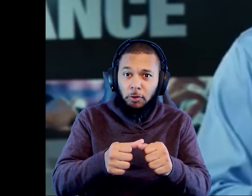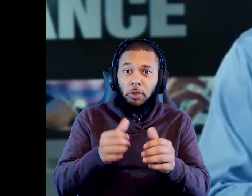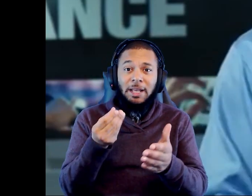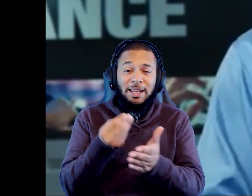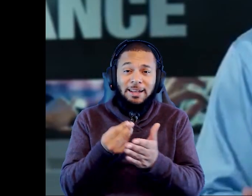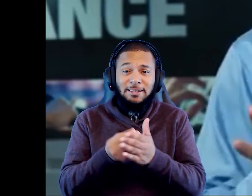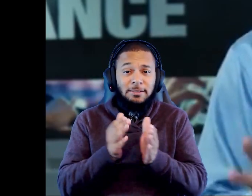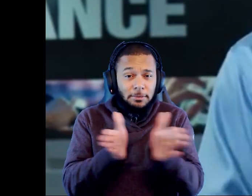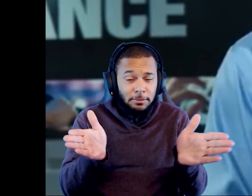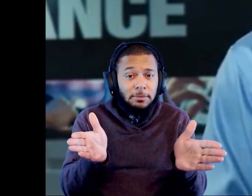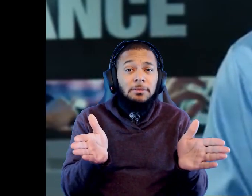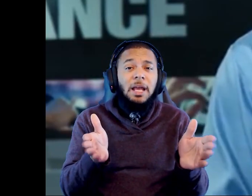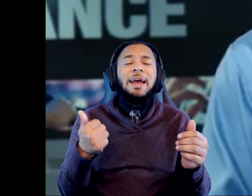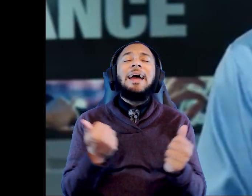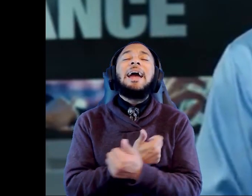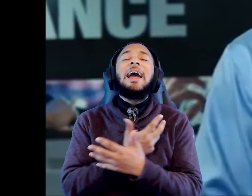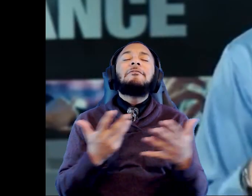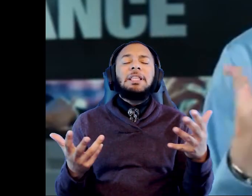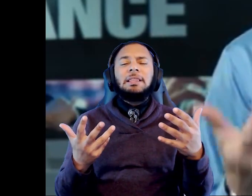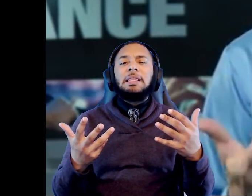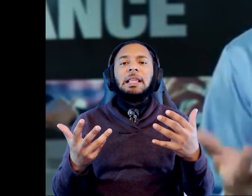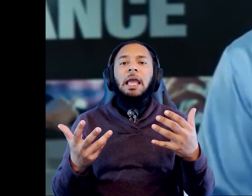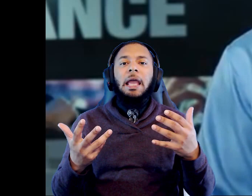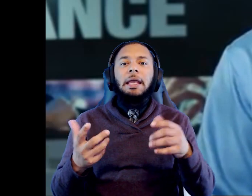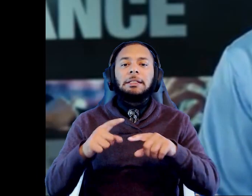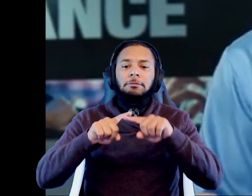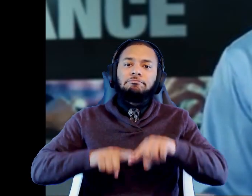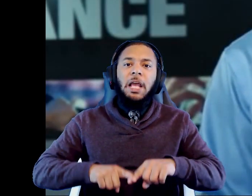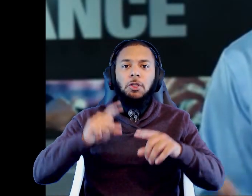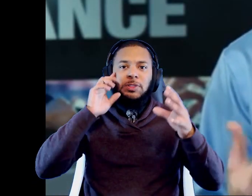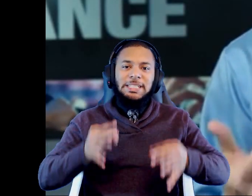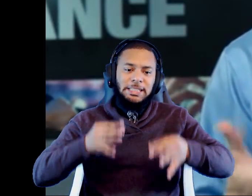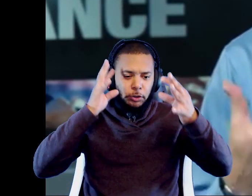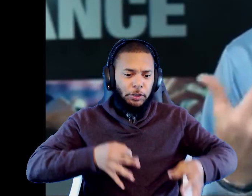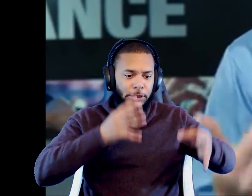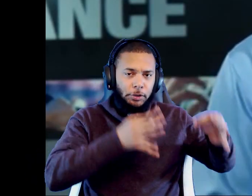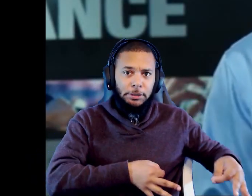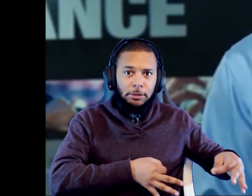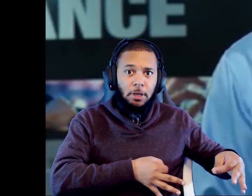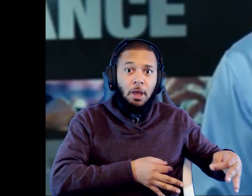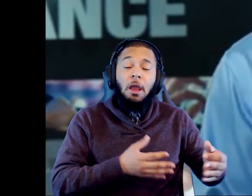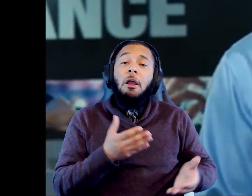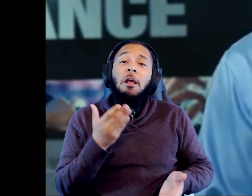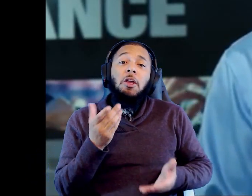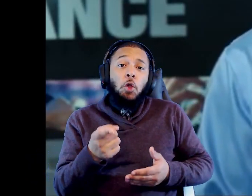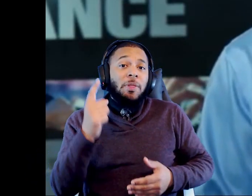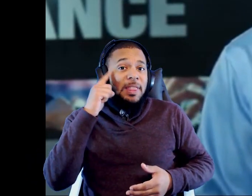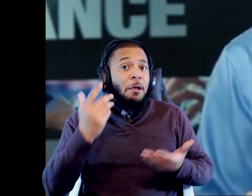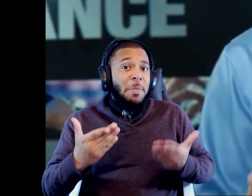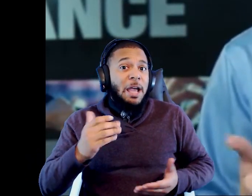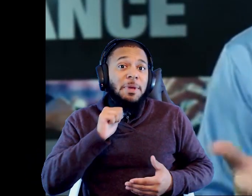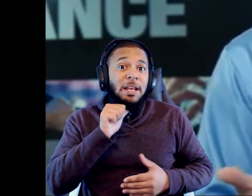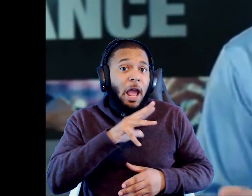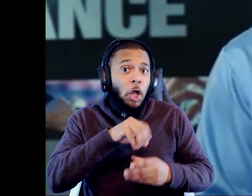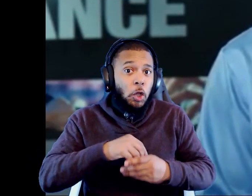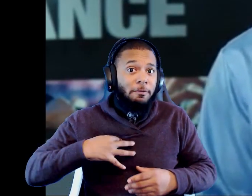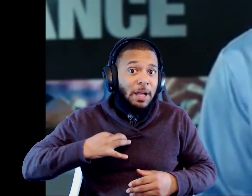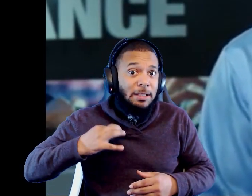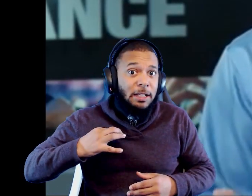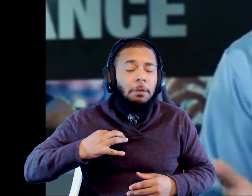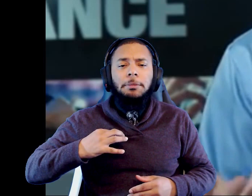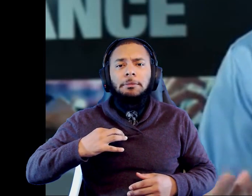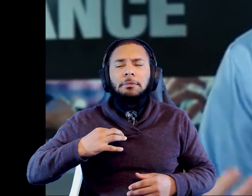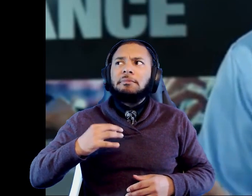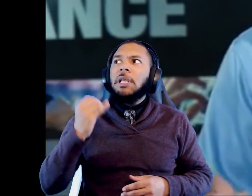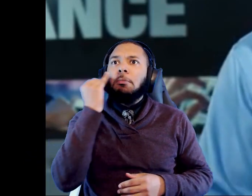economics, everything is a decision. And while we tend to sometimes think that it's not really a voluntary decision, if I go to the store